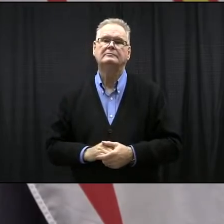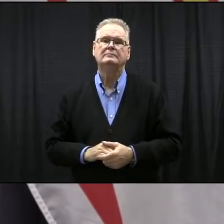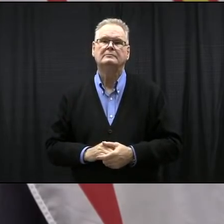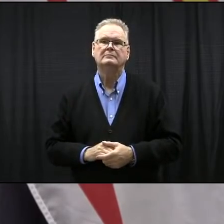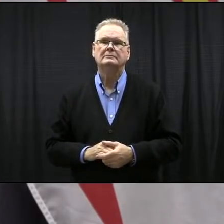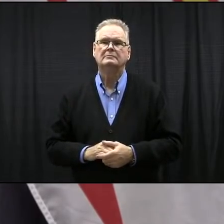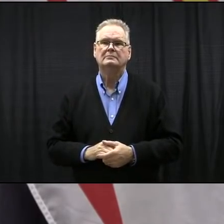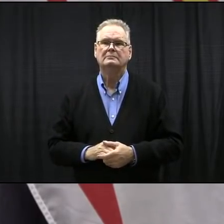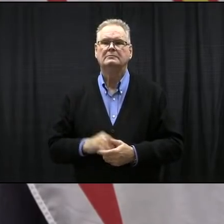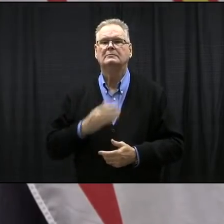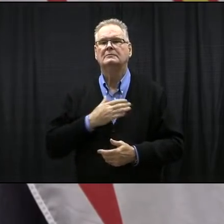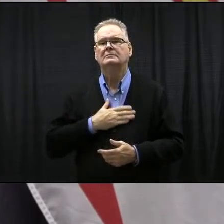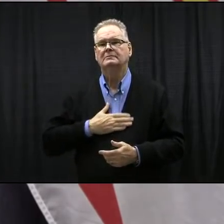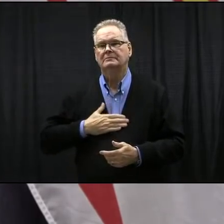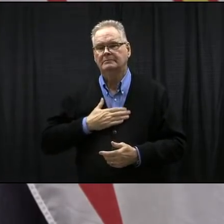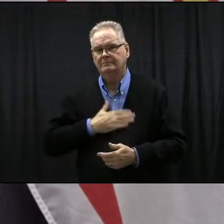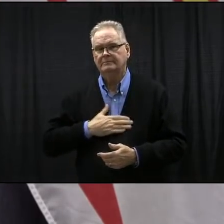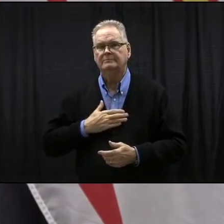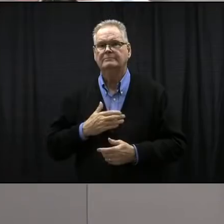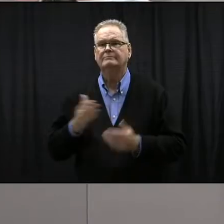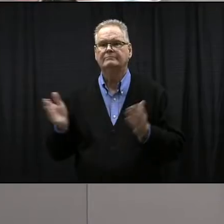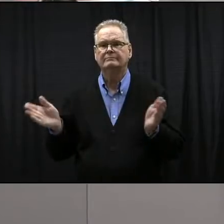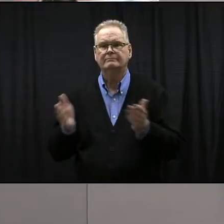Labrador. Minister?